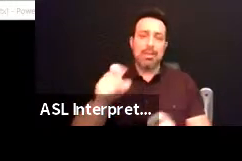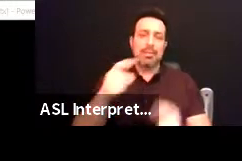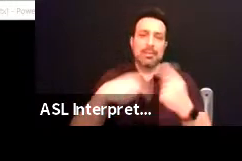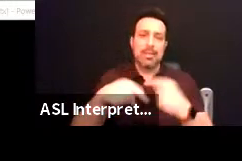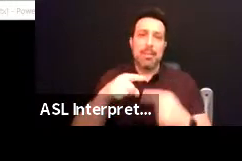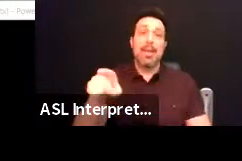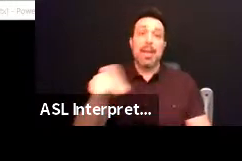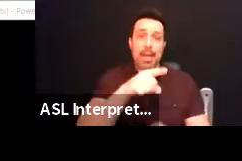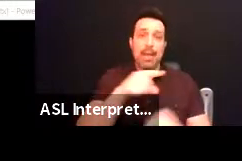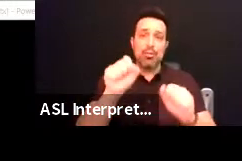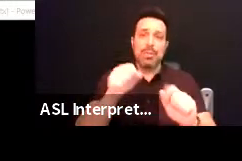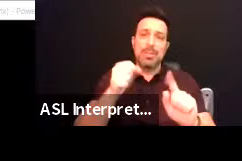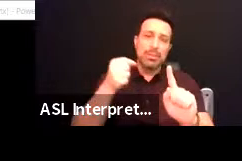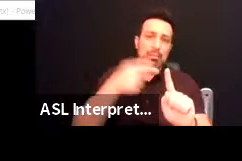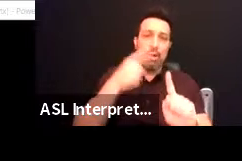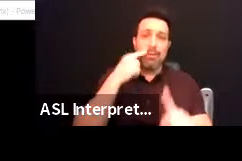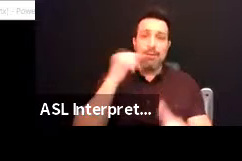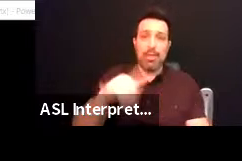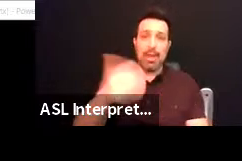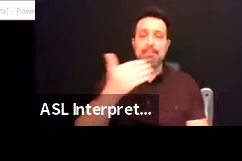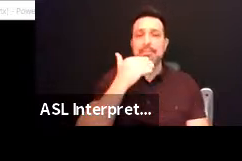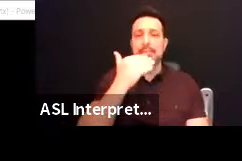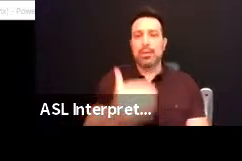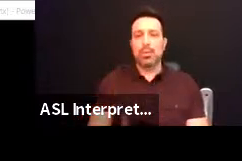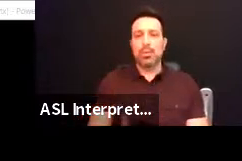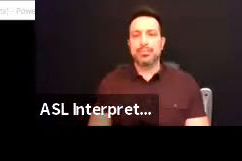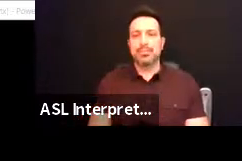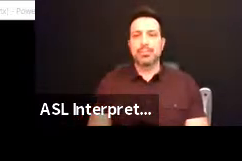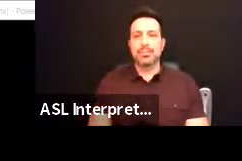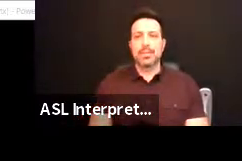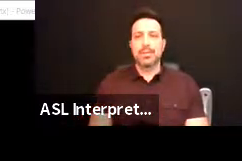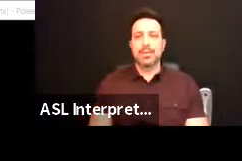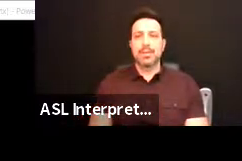can be the spark for that. Thank you.